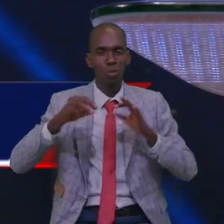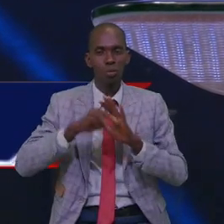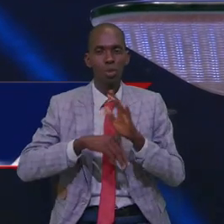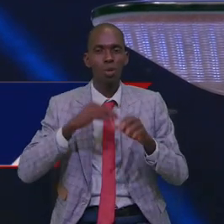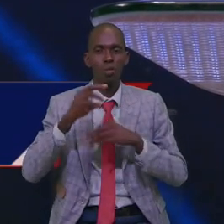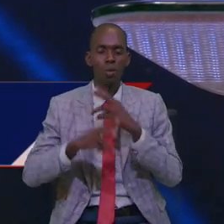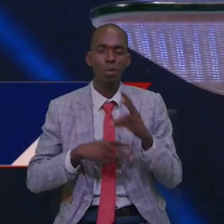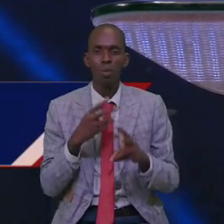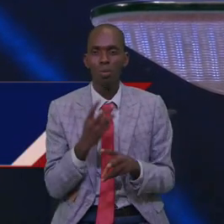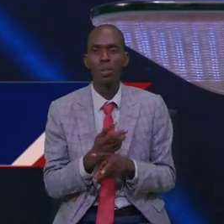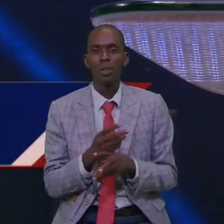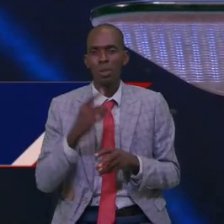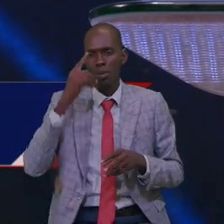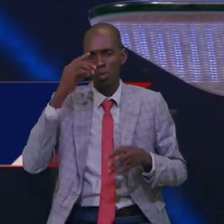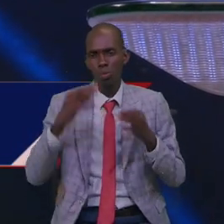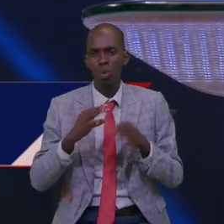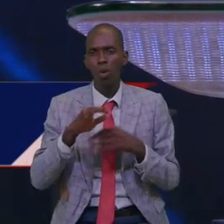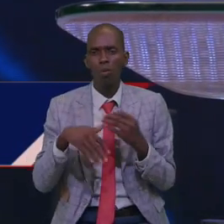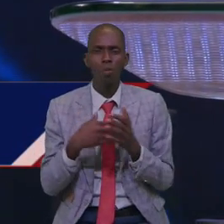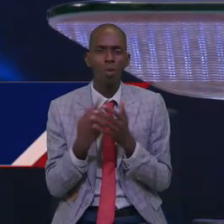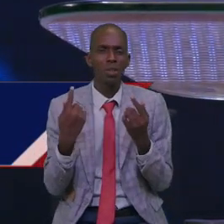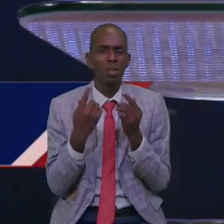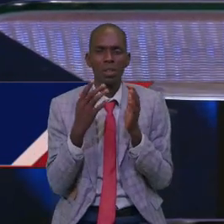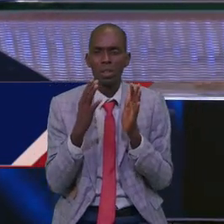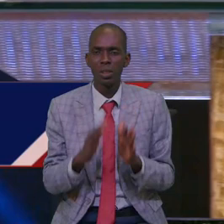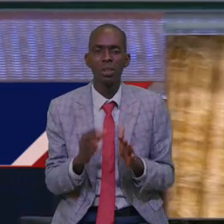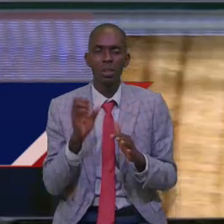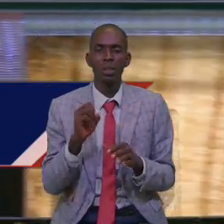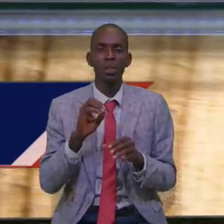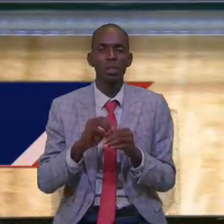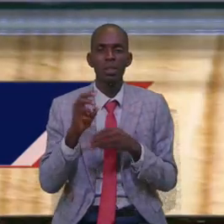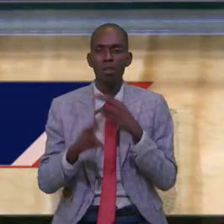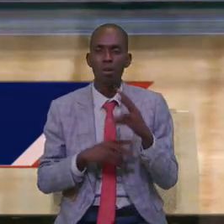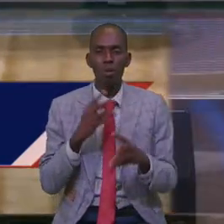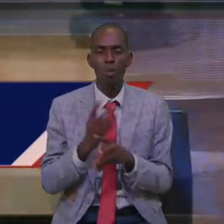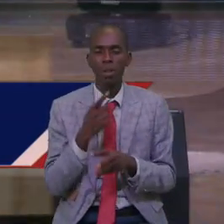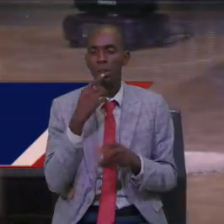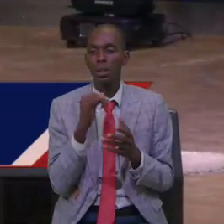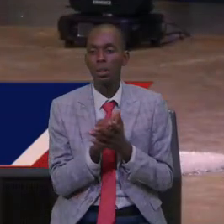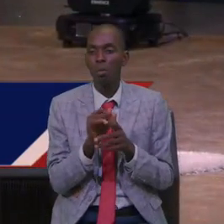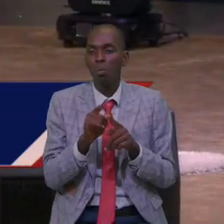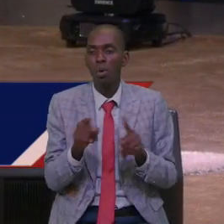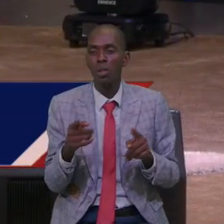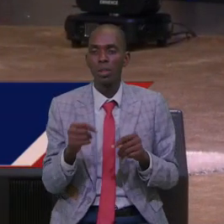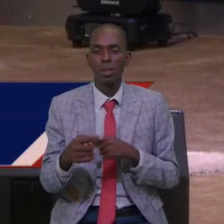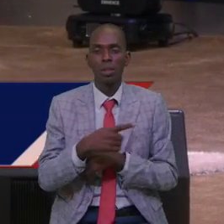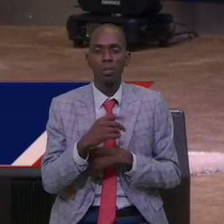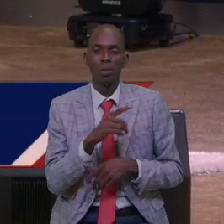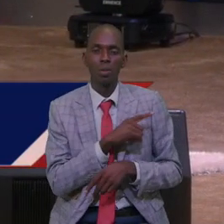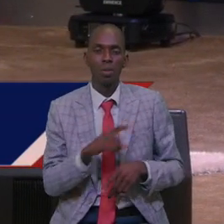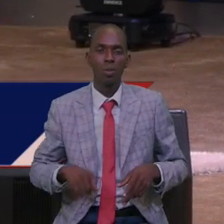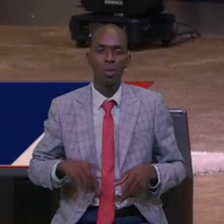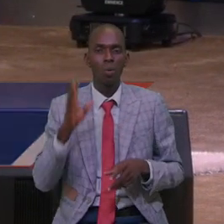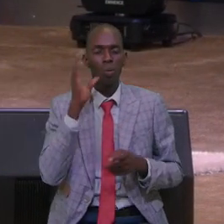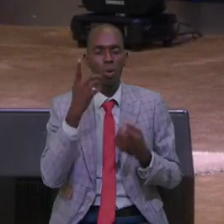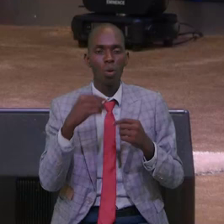the judgment of all sinners in the world. It says, but the day of the Lord will come as a